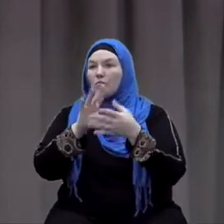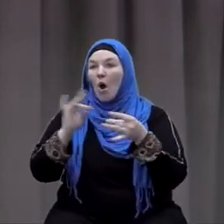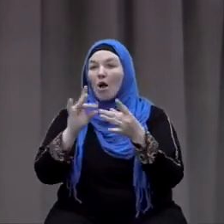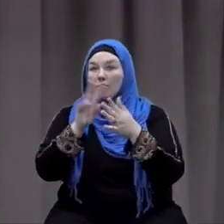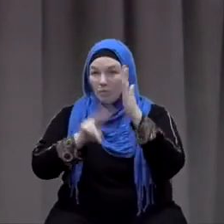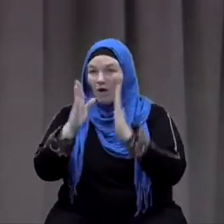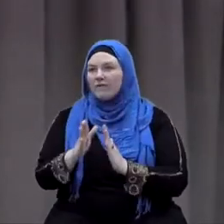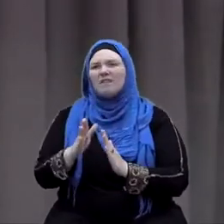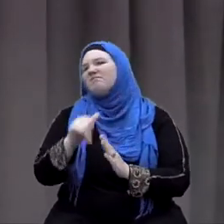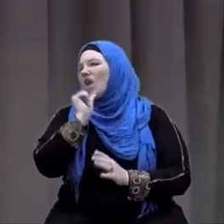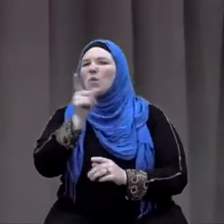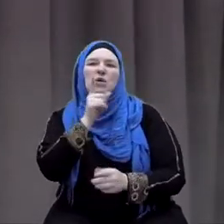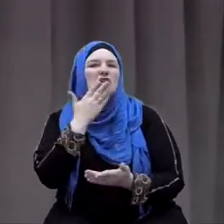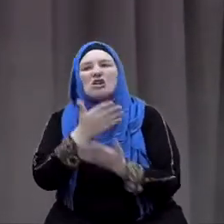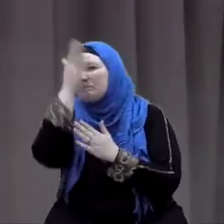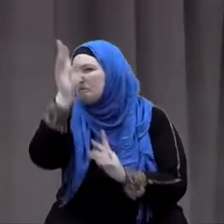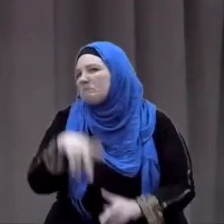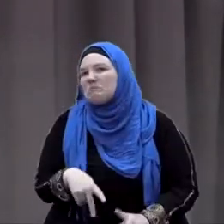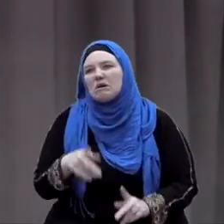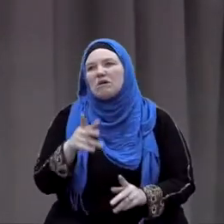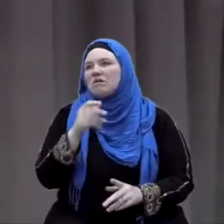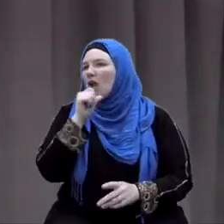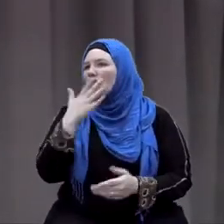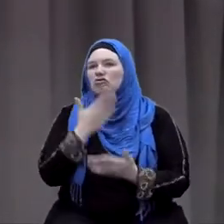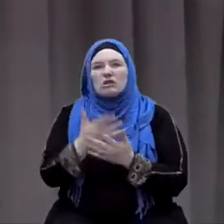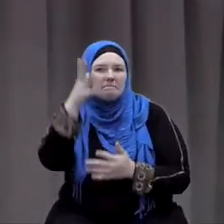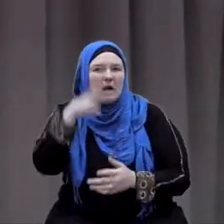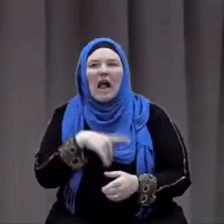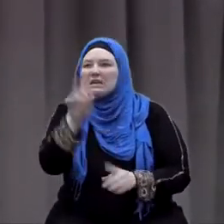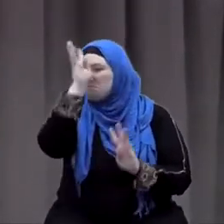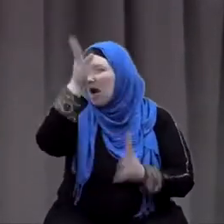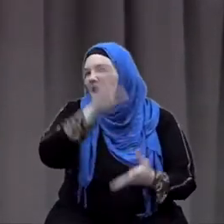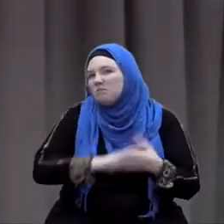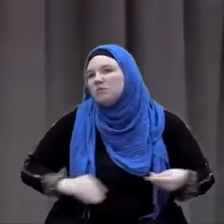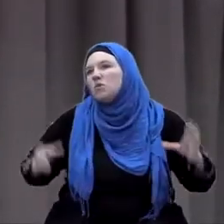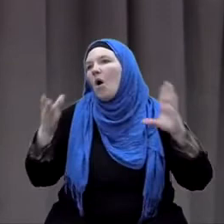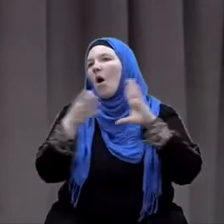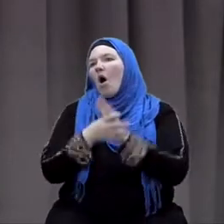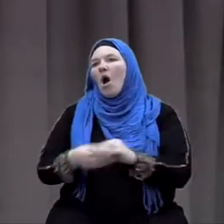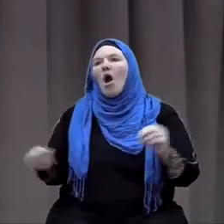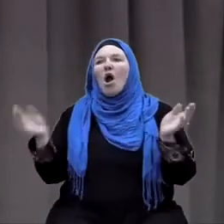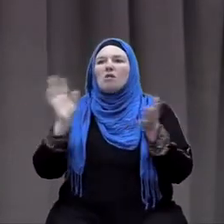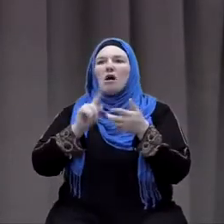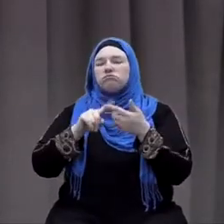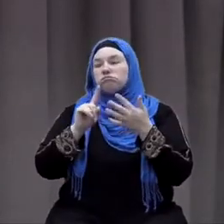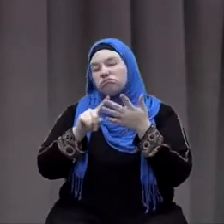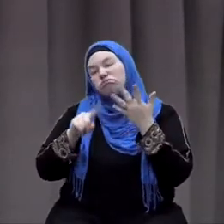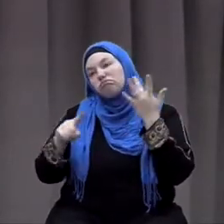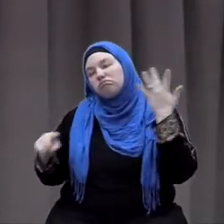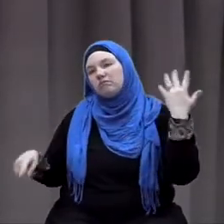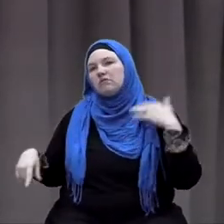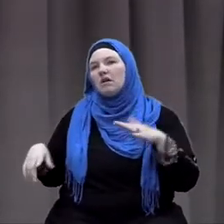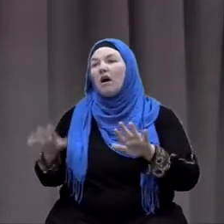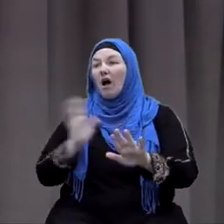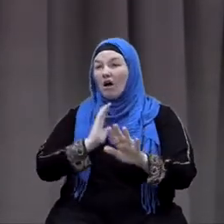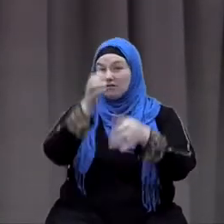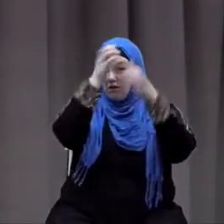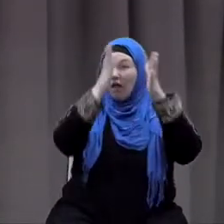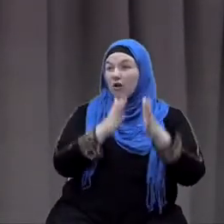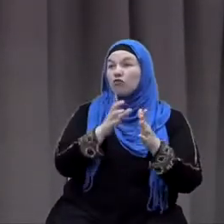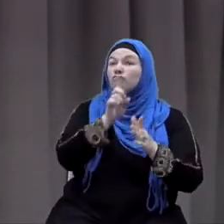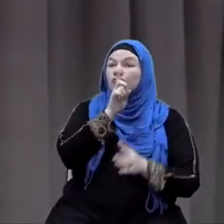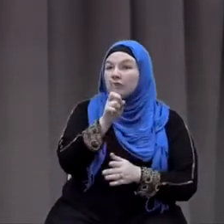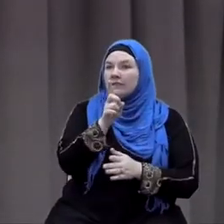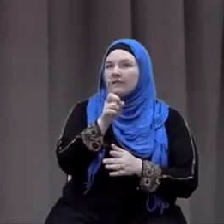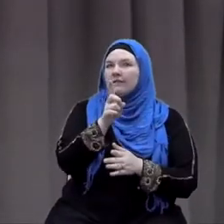rumors, because our early scholars have sifted through this 100,000 times for